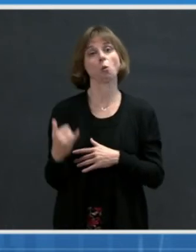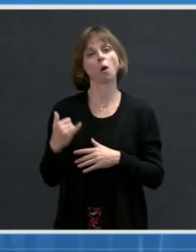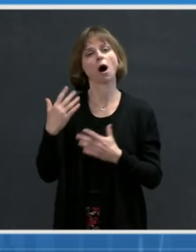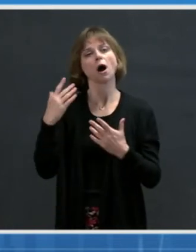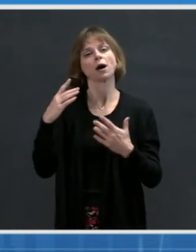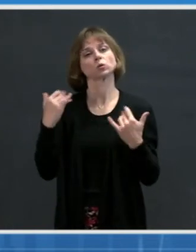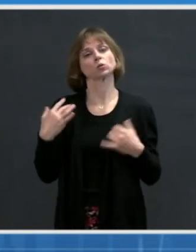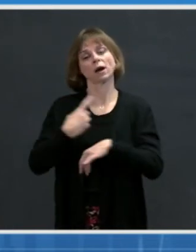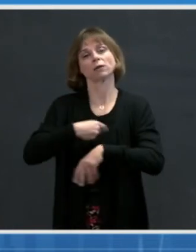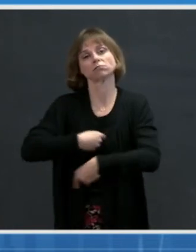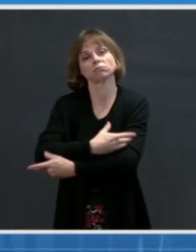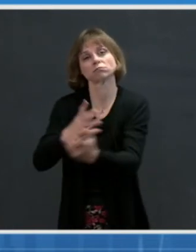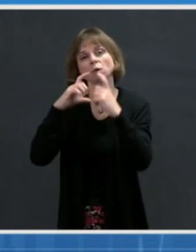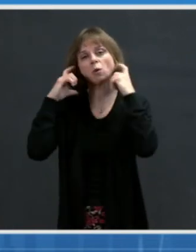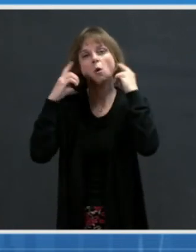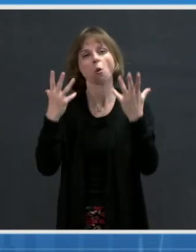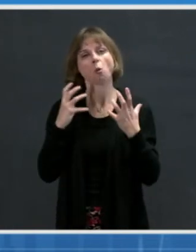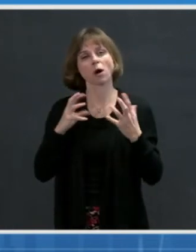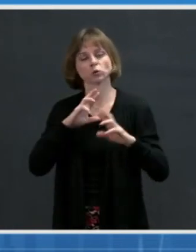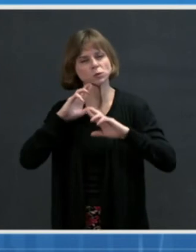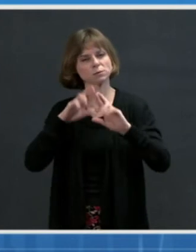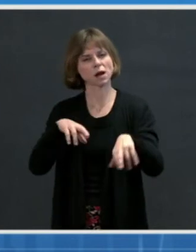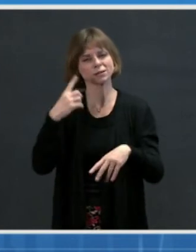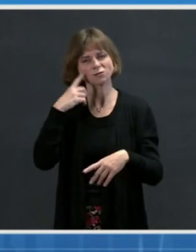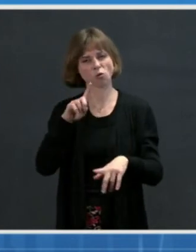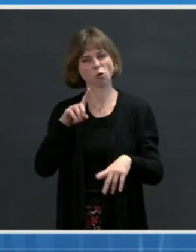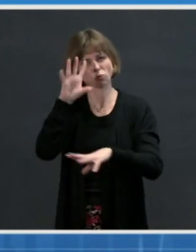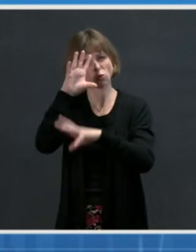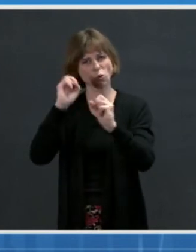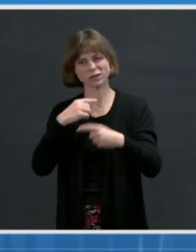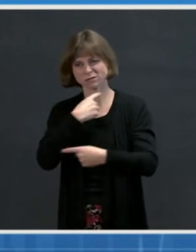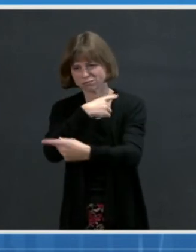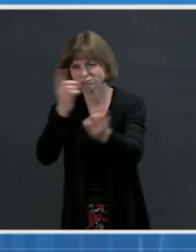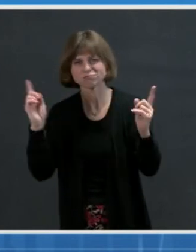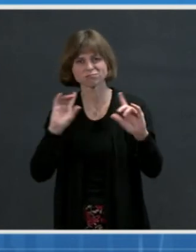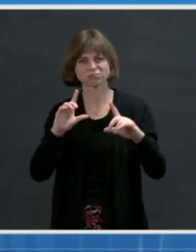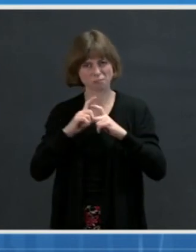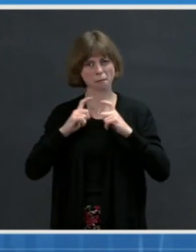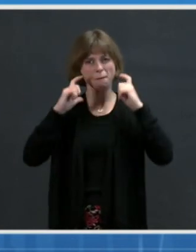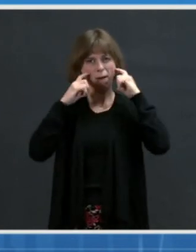to mask up to protect themselves and their fellow Americans.